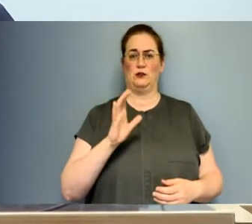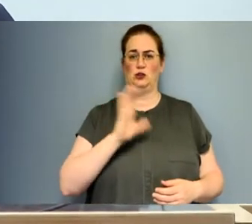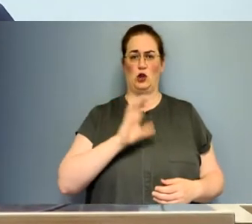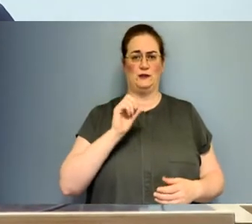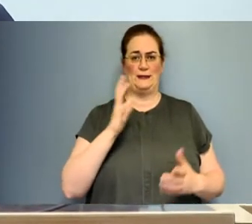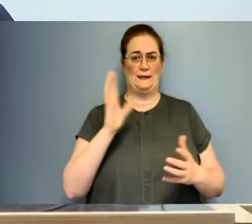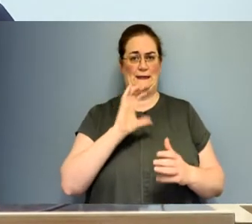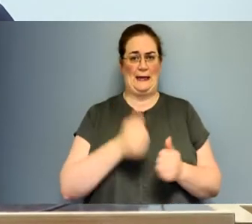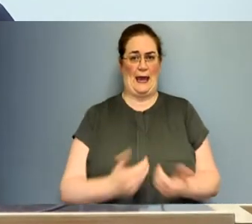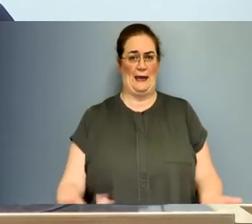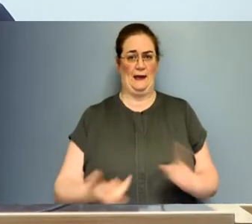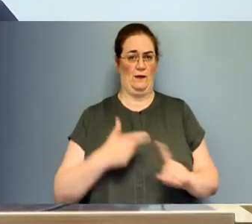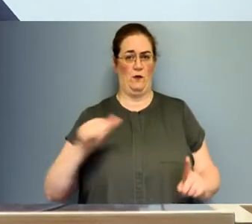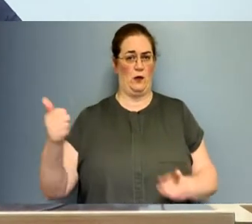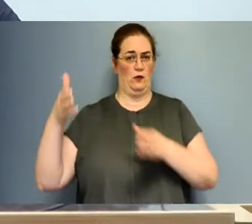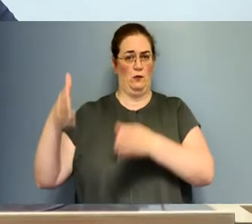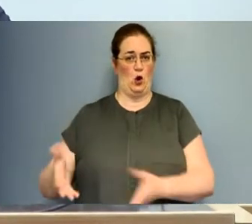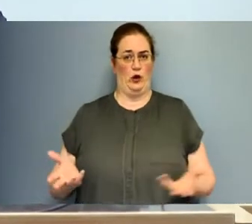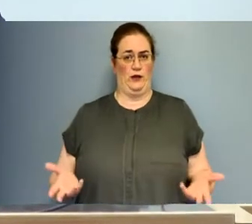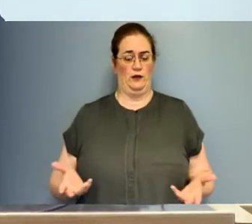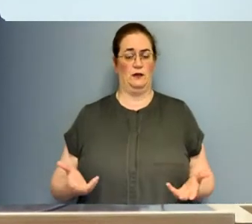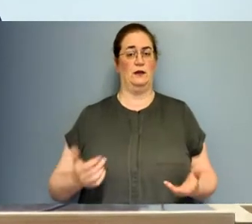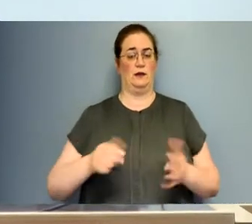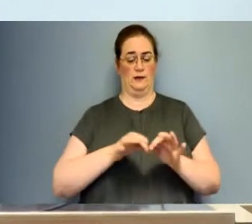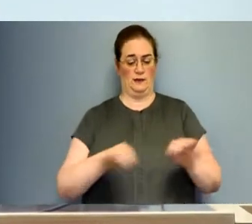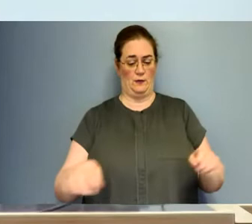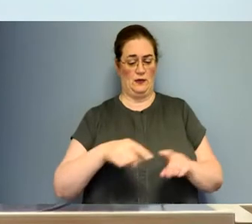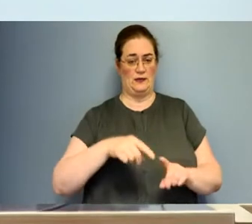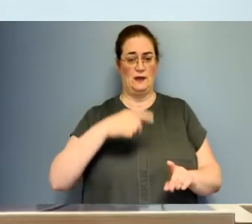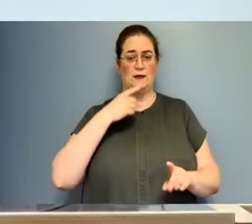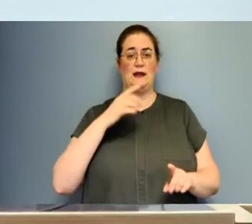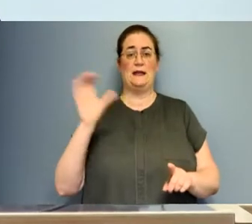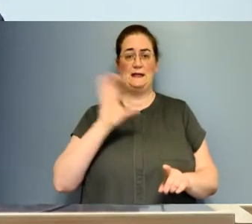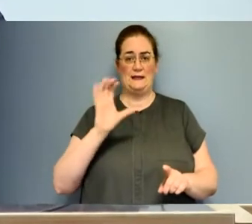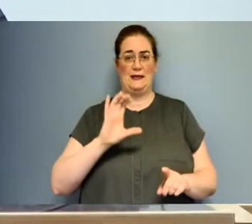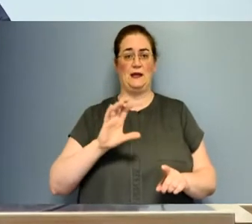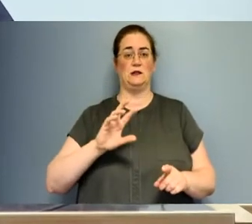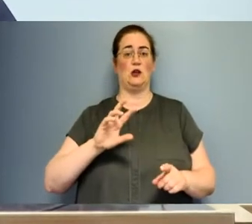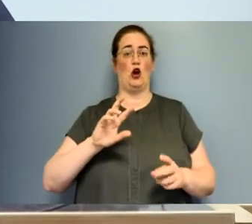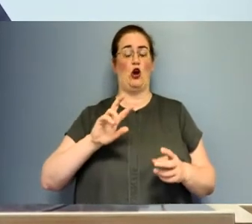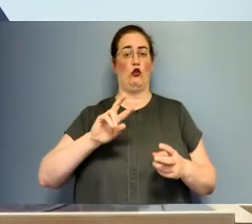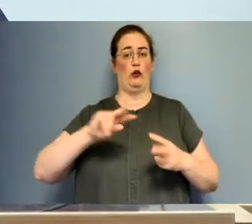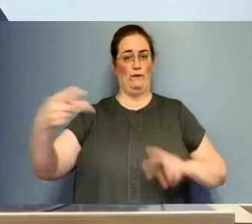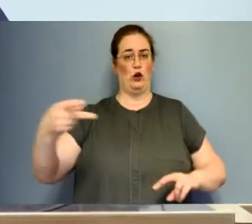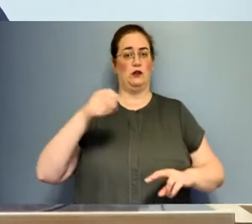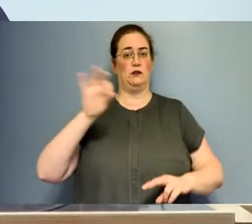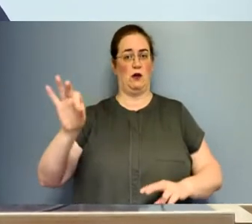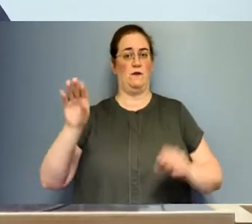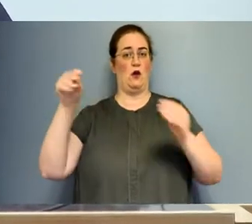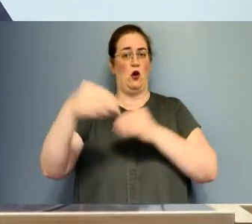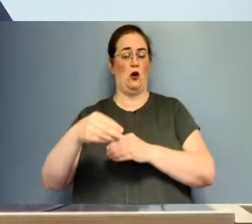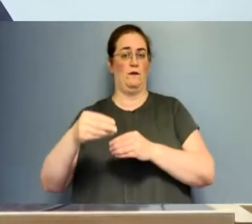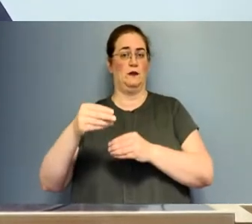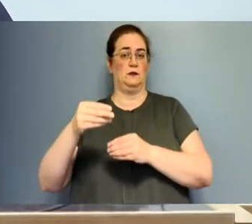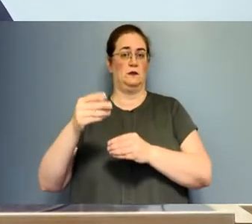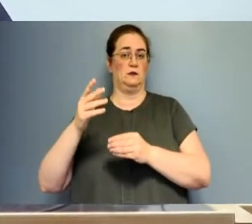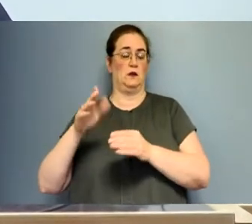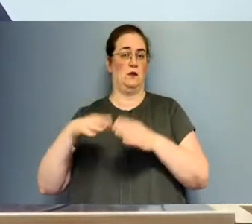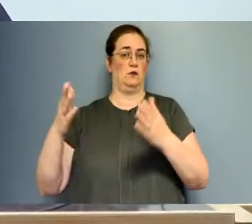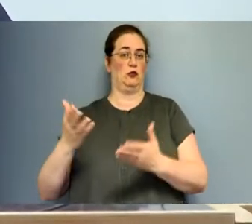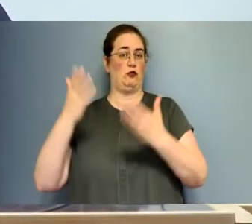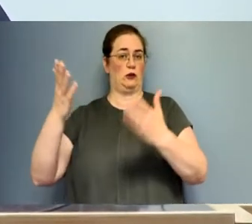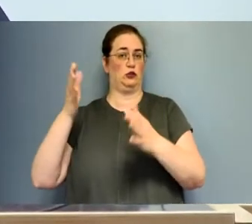anything from the other party. What it simply says is it seeks a reversal of the Office of Open Records determination and